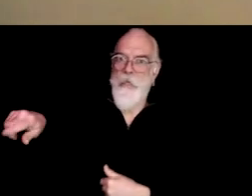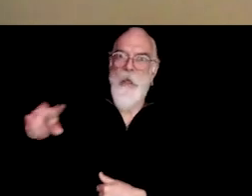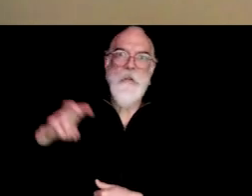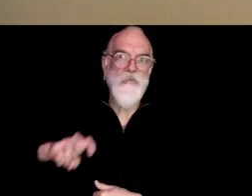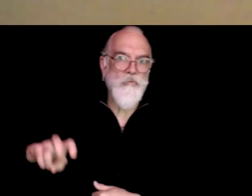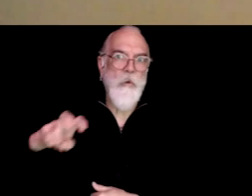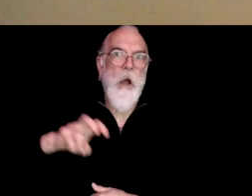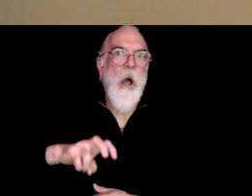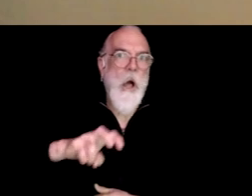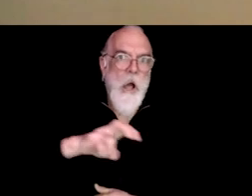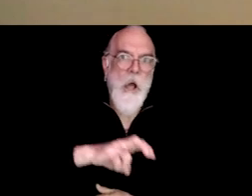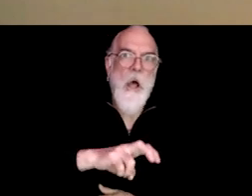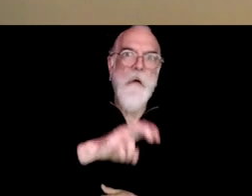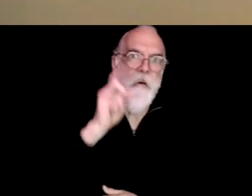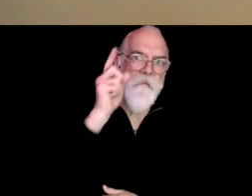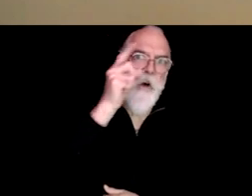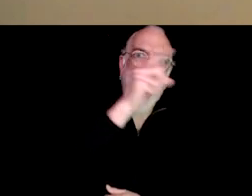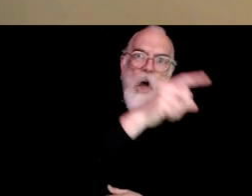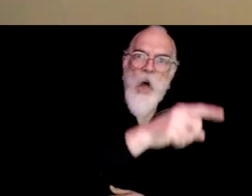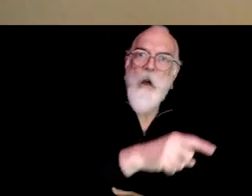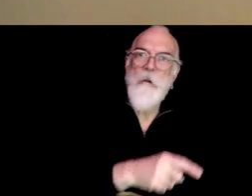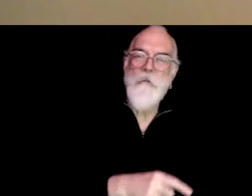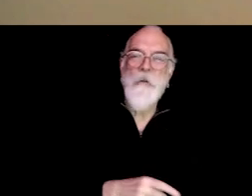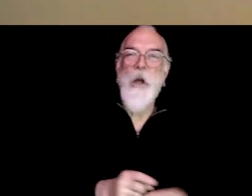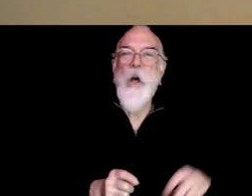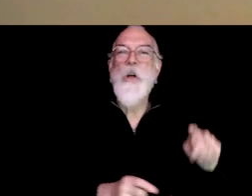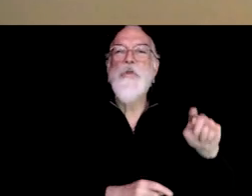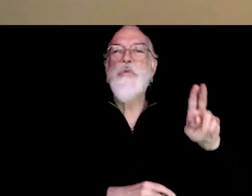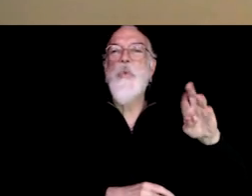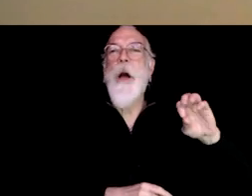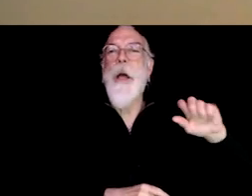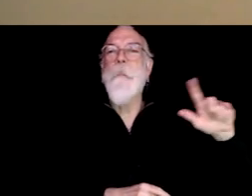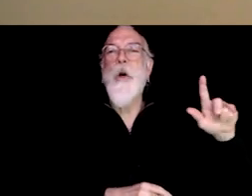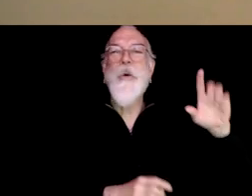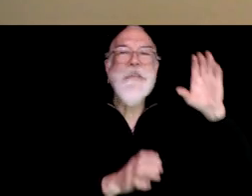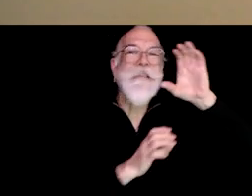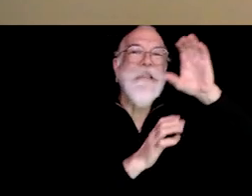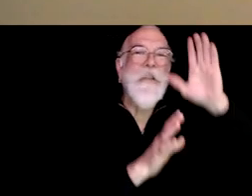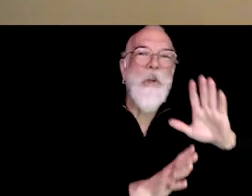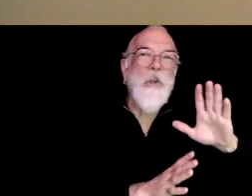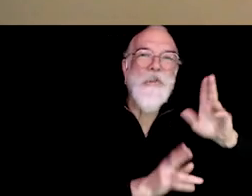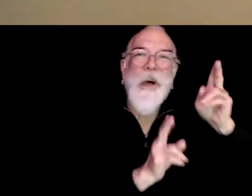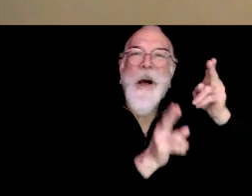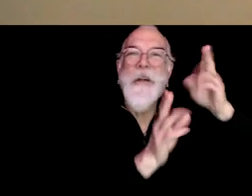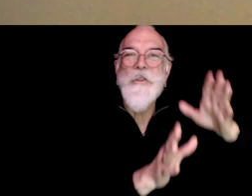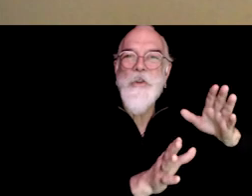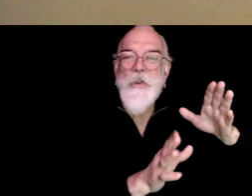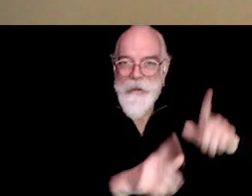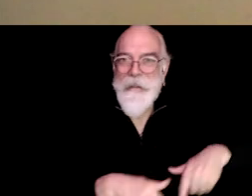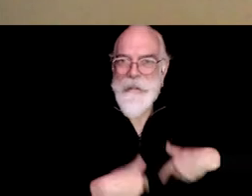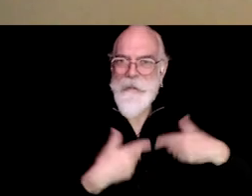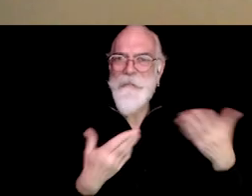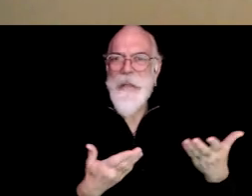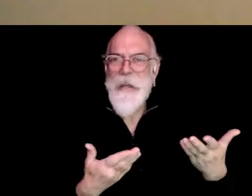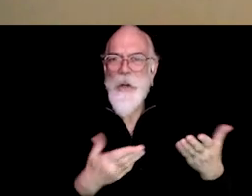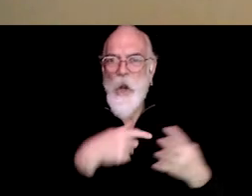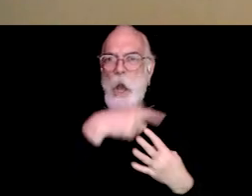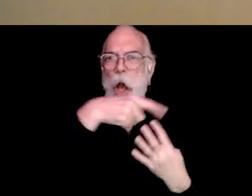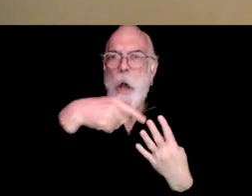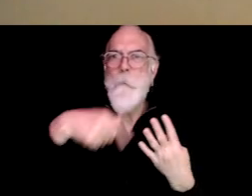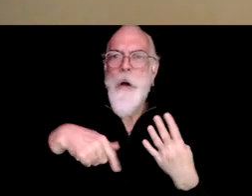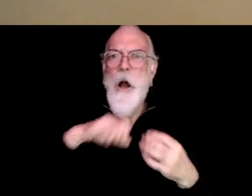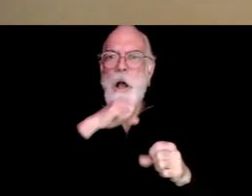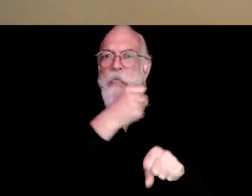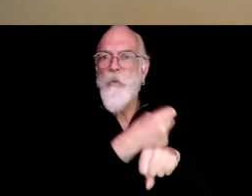long distances. Tribal seekers and hunters dwelt here in these rocks.